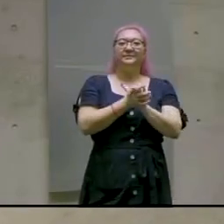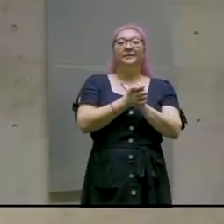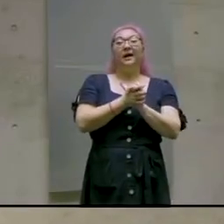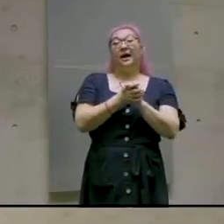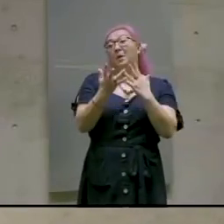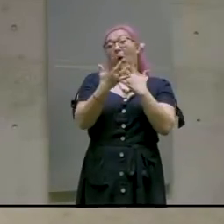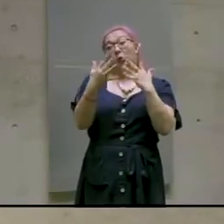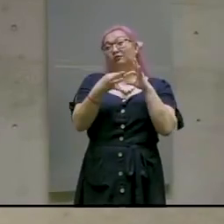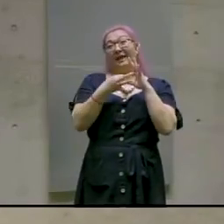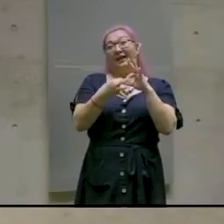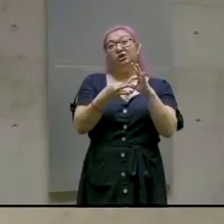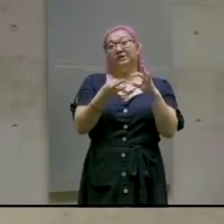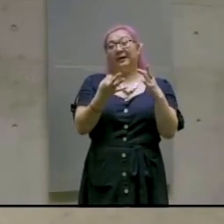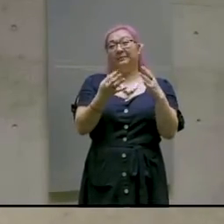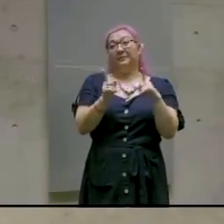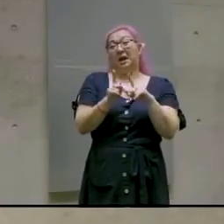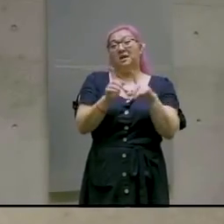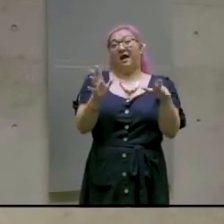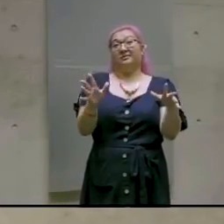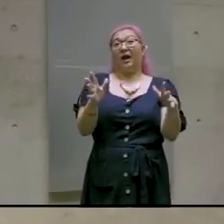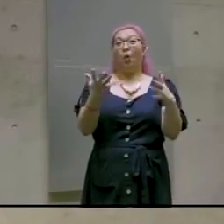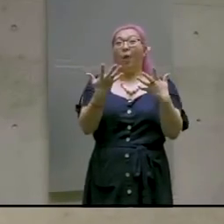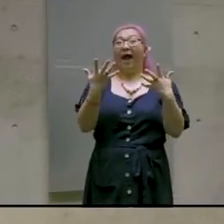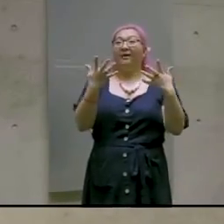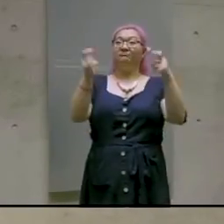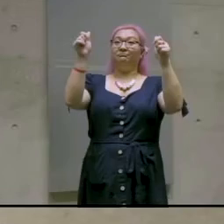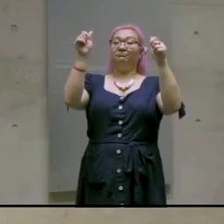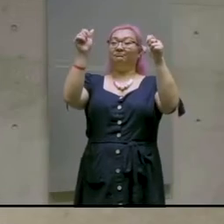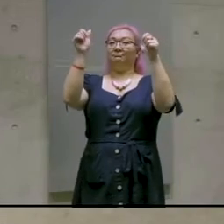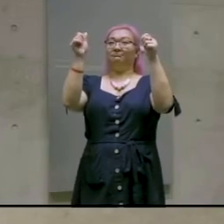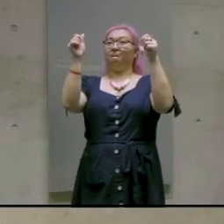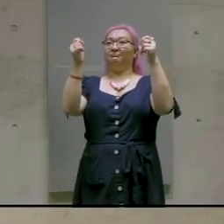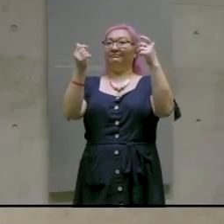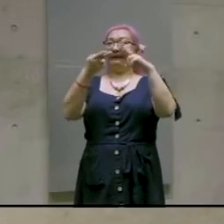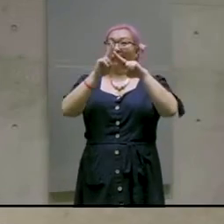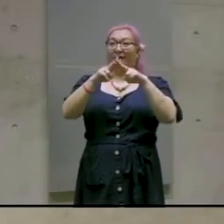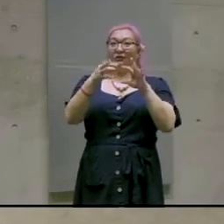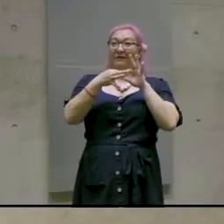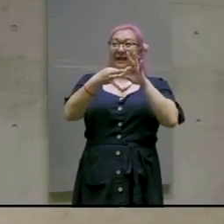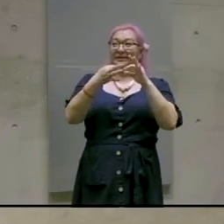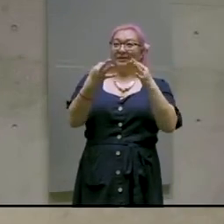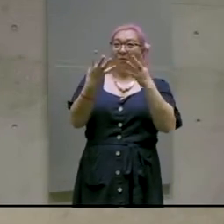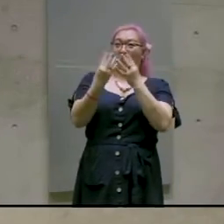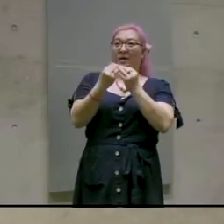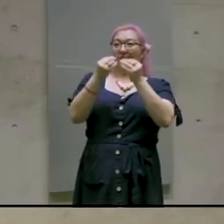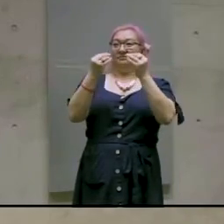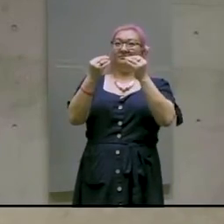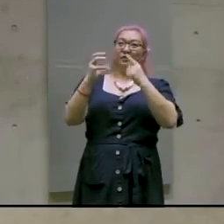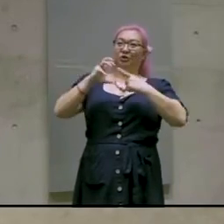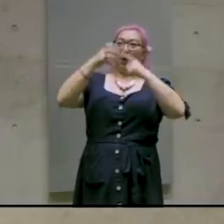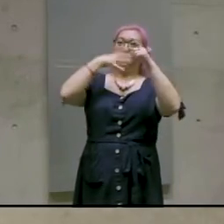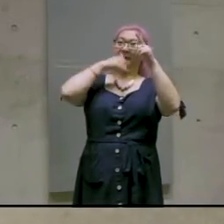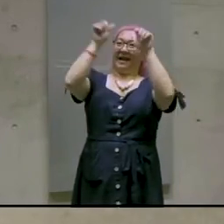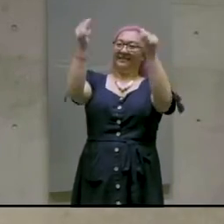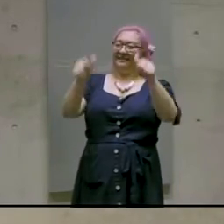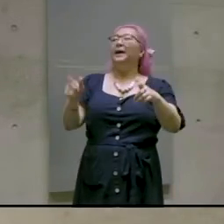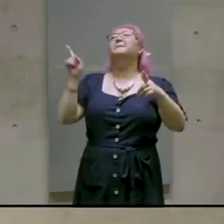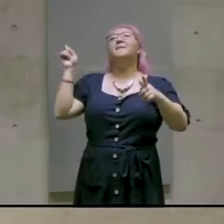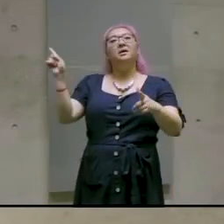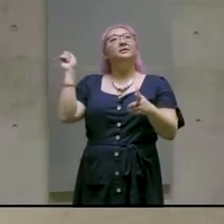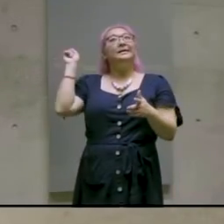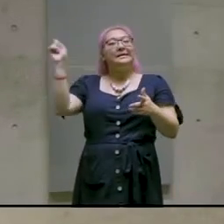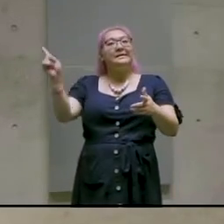relationship that you're trying to have with a man who is a statue. But we hope that kind of given how clear he is about